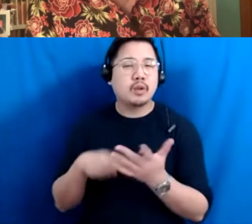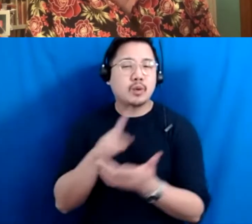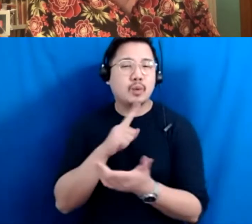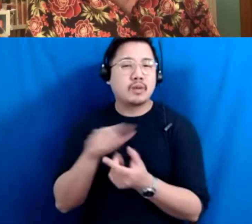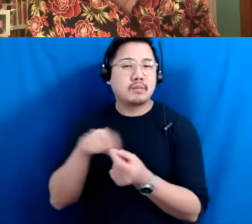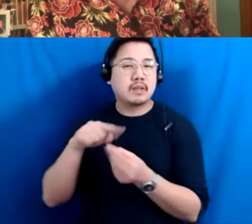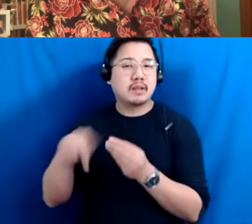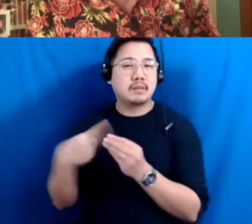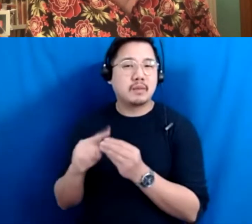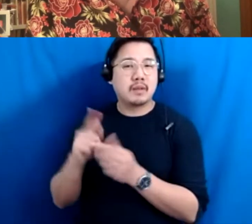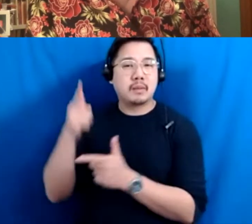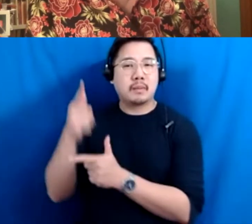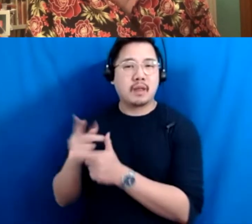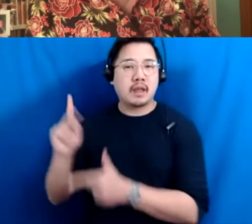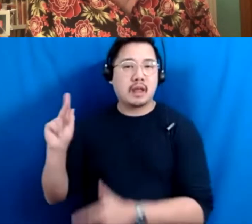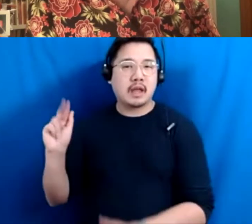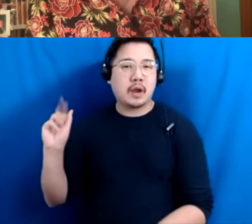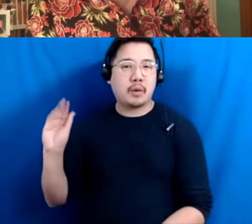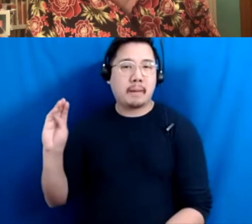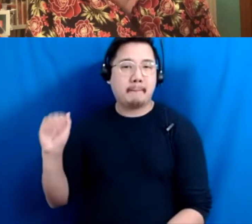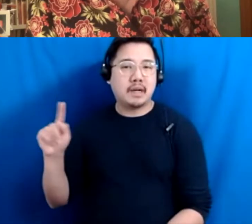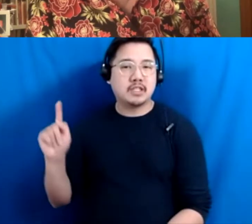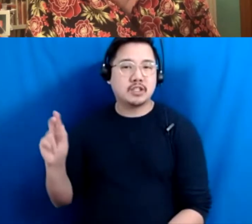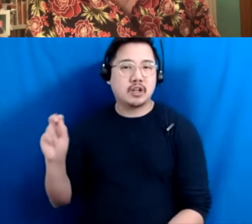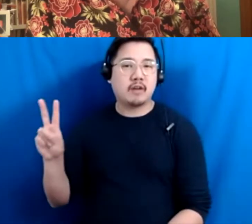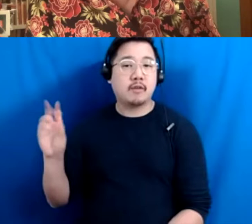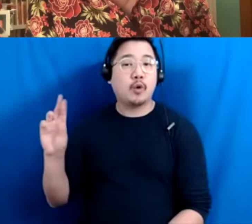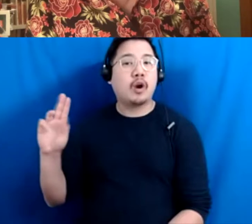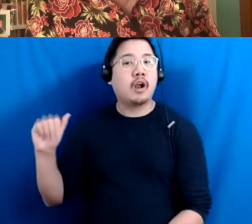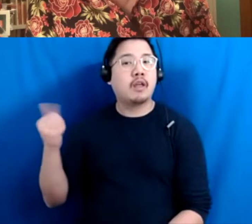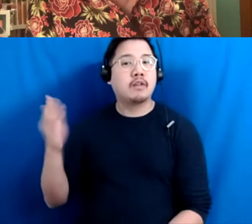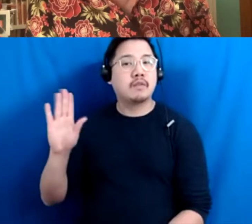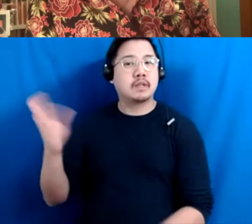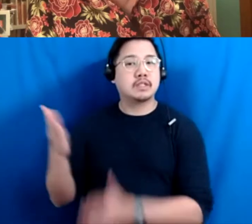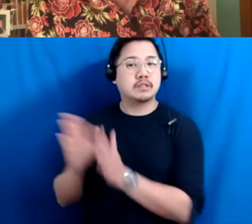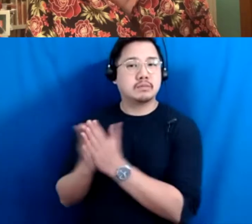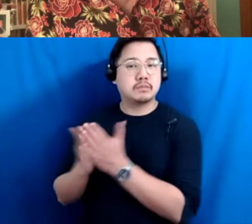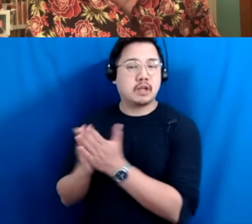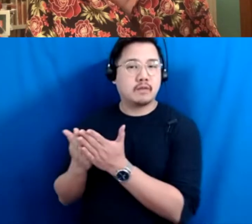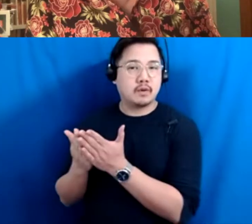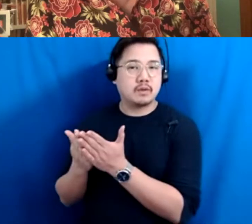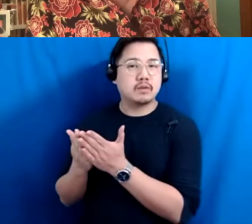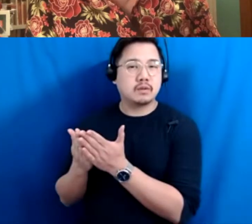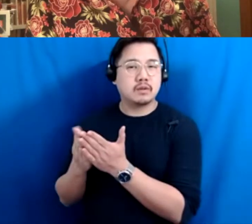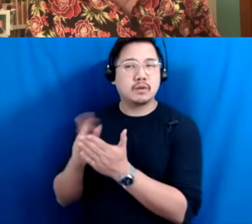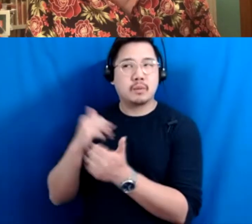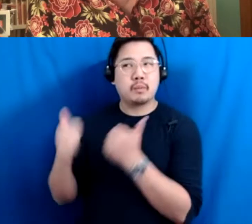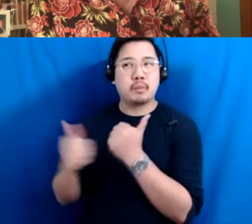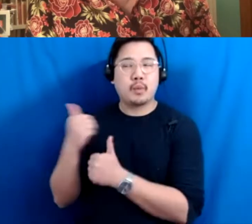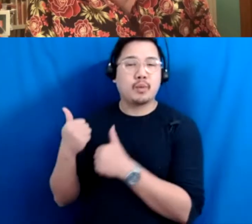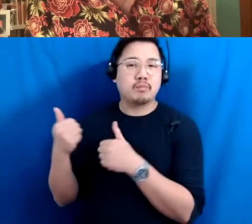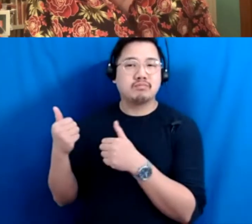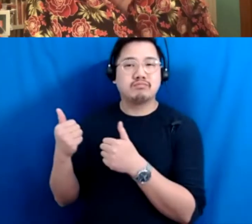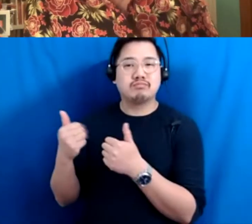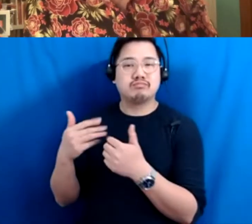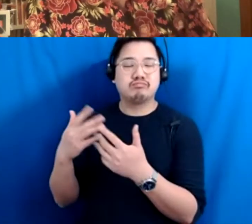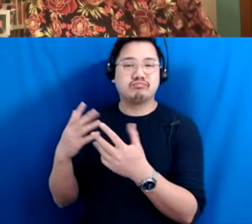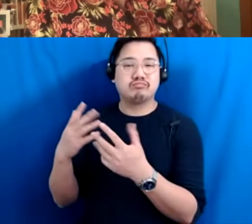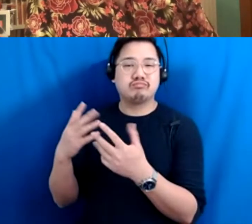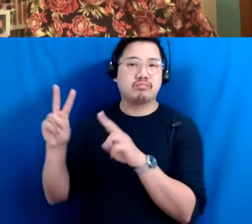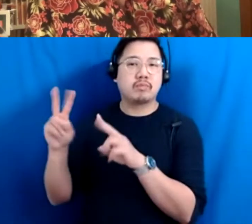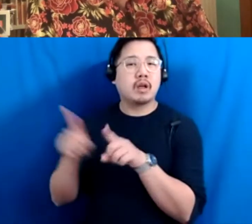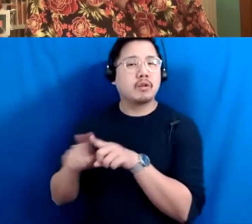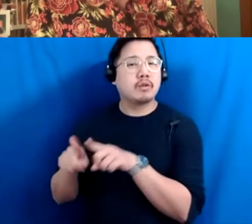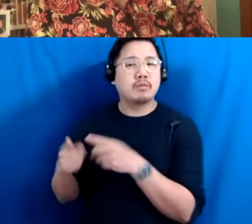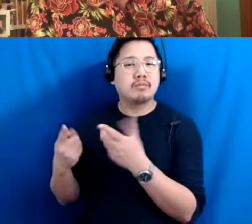of the brothers Karamazov or other Dostoevsky novels that you most admire and respond to? And what was it like